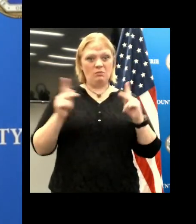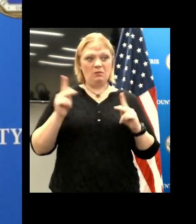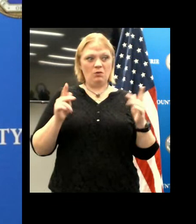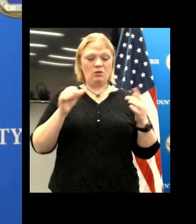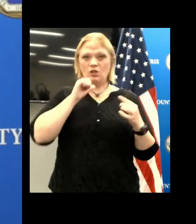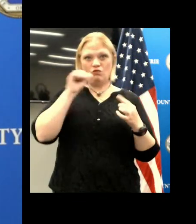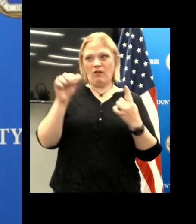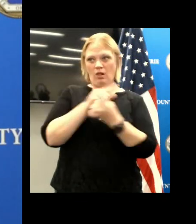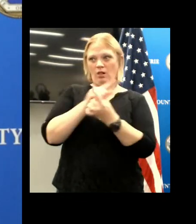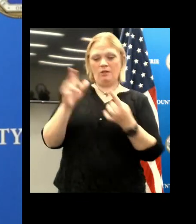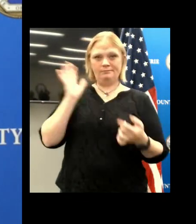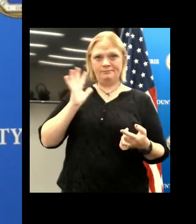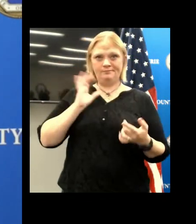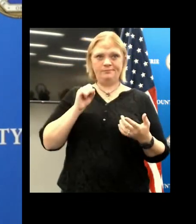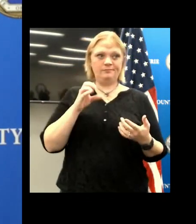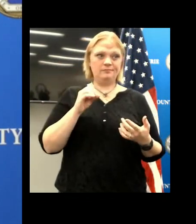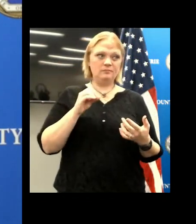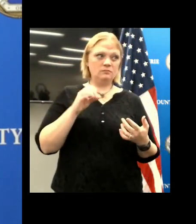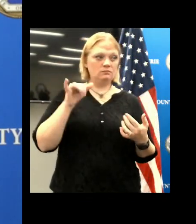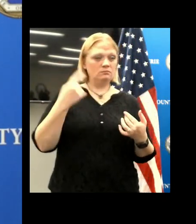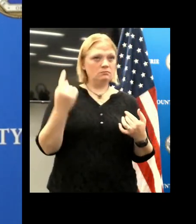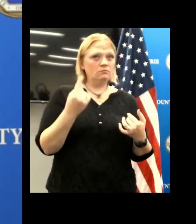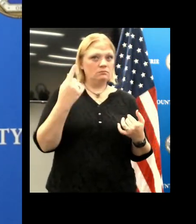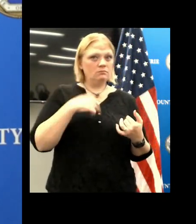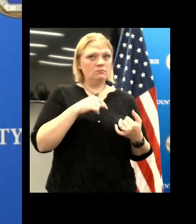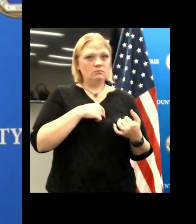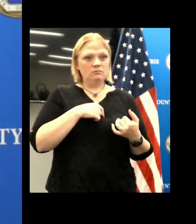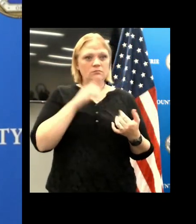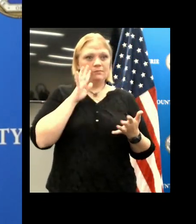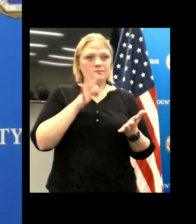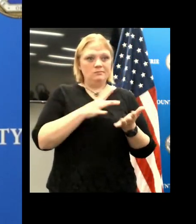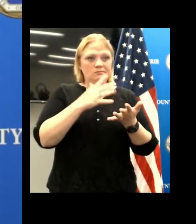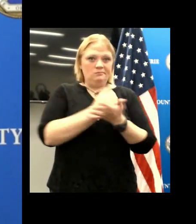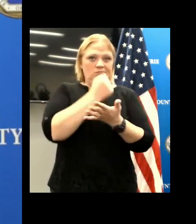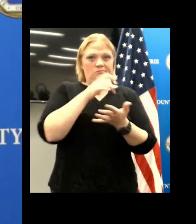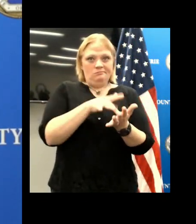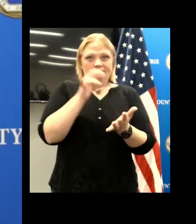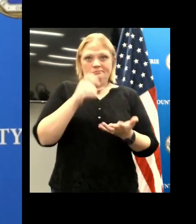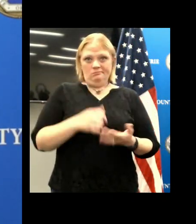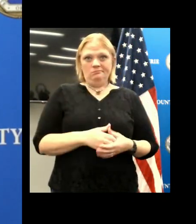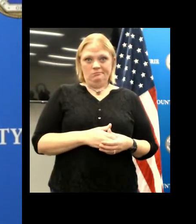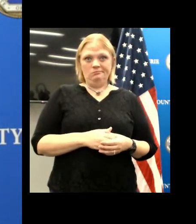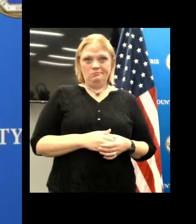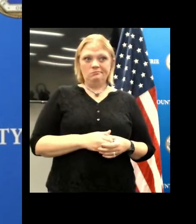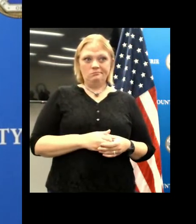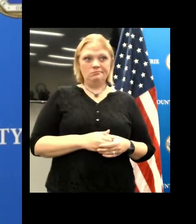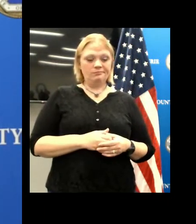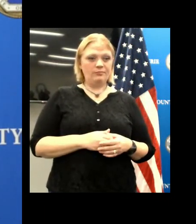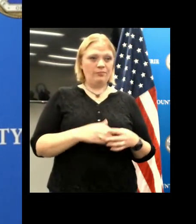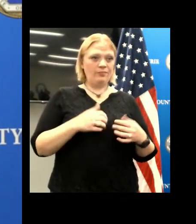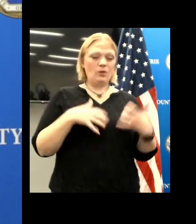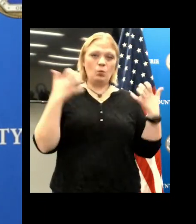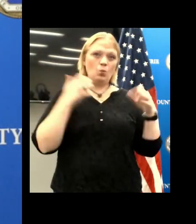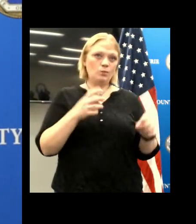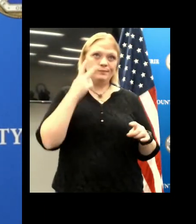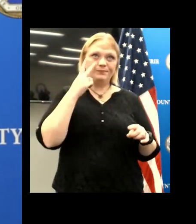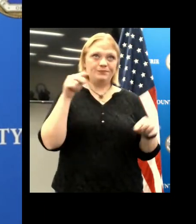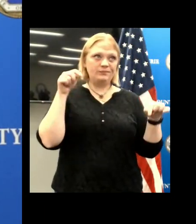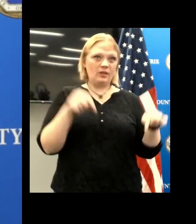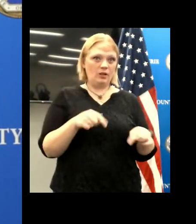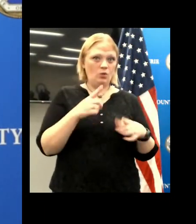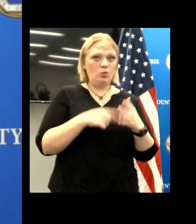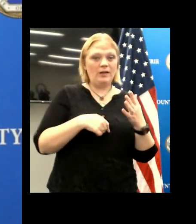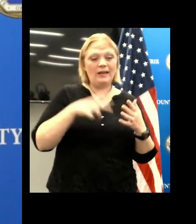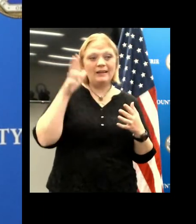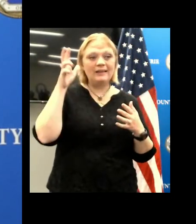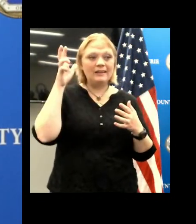around. So it is something that we are going to take advantage of. And I don't want to see here what I'm hearing